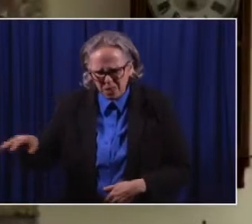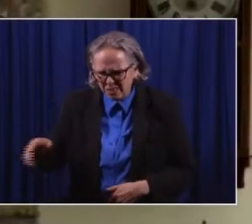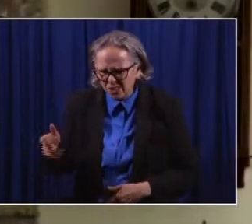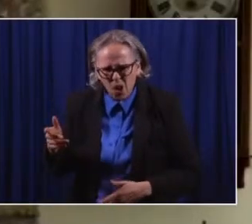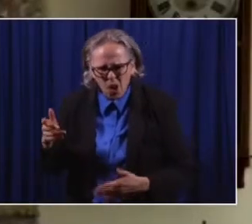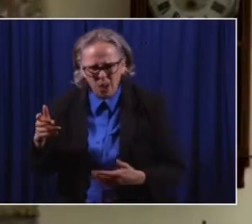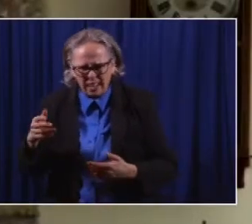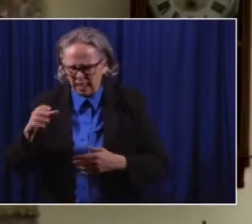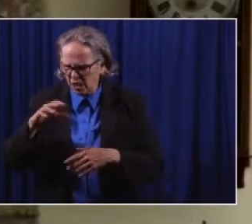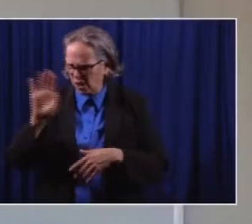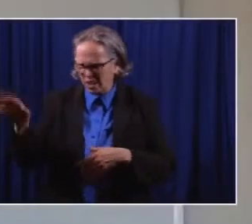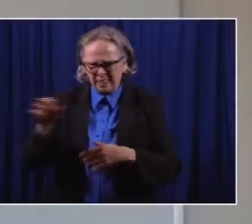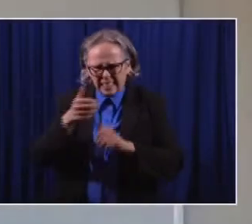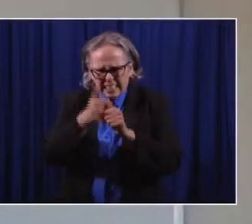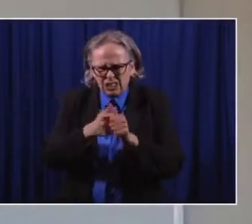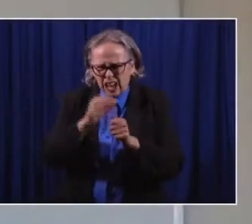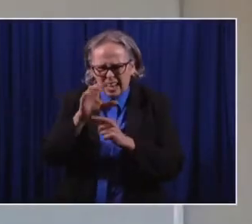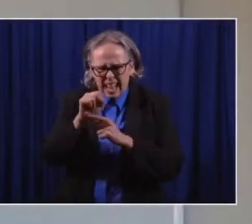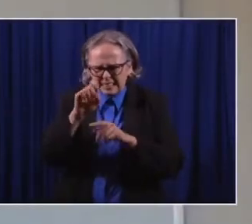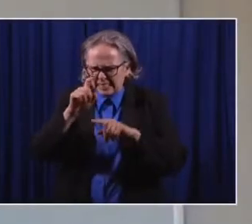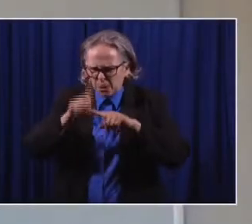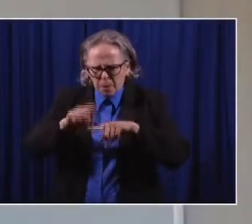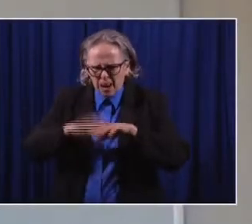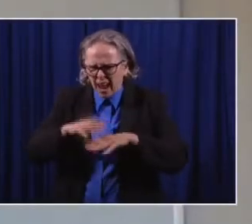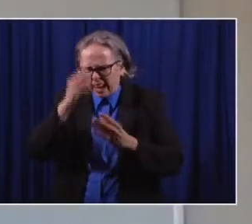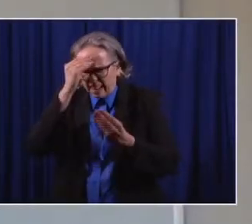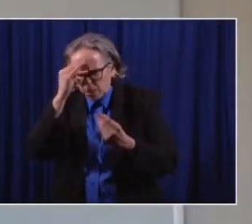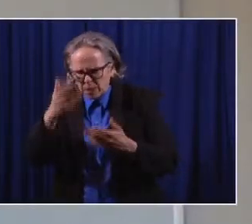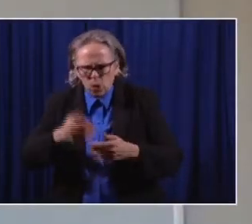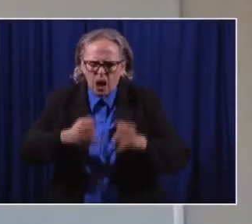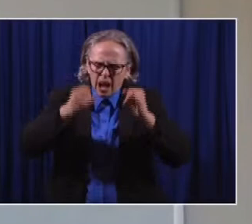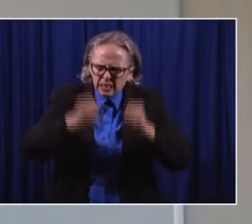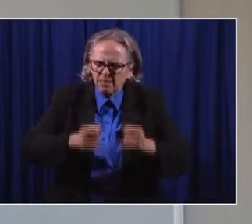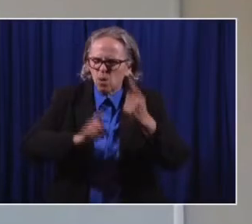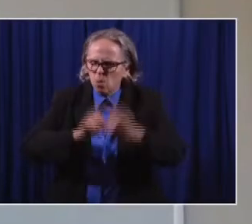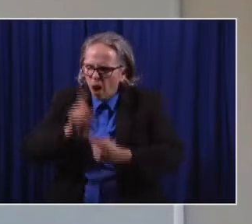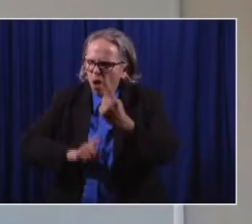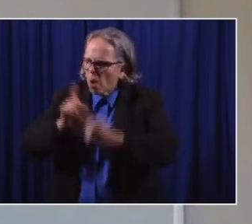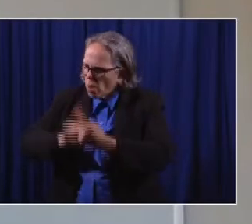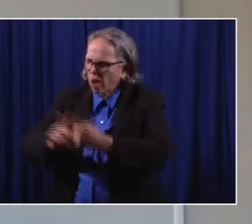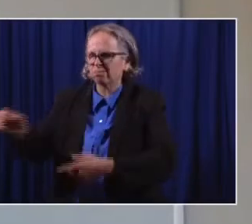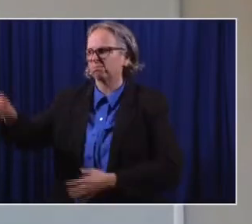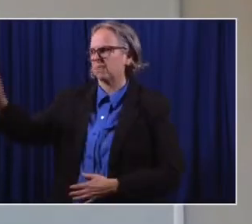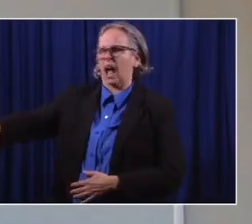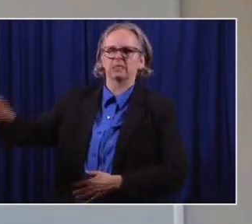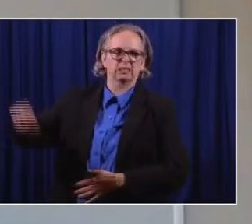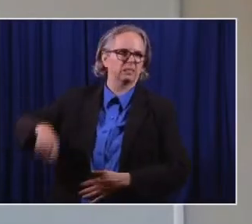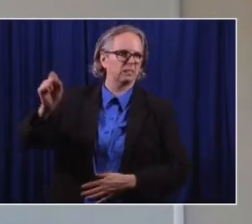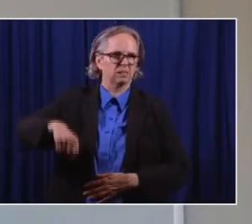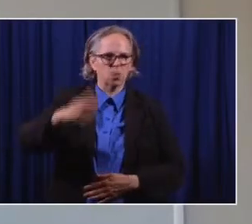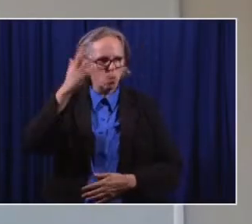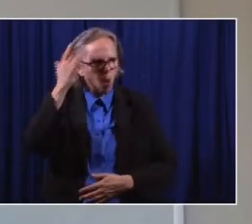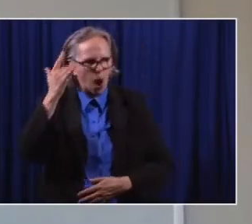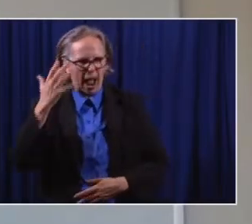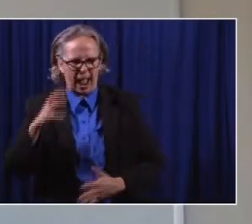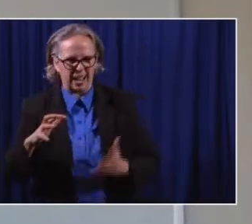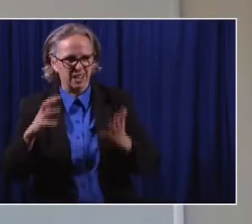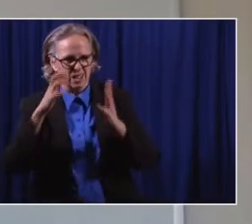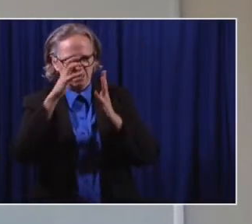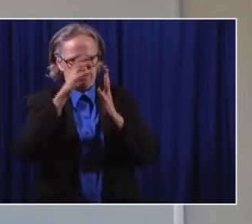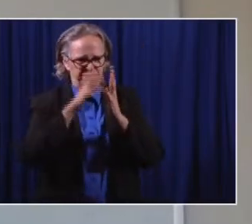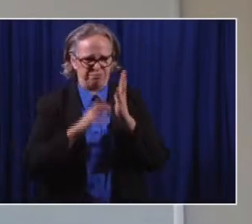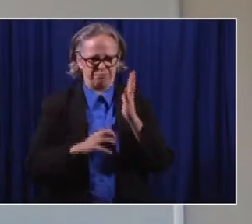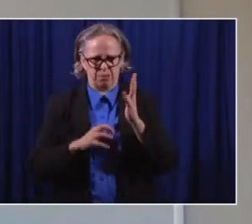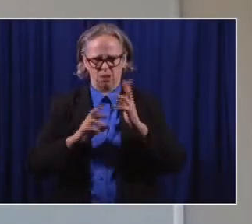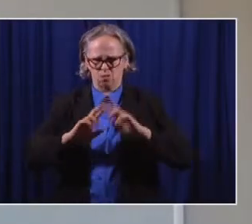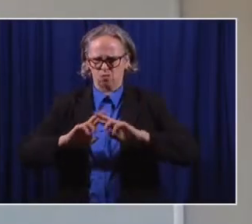guess. Exactly. And that's why it's tough to come up with some written protocol, some very black and white directions. We've tried that since